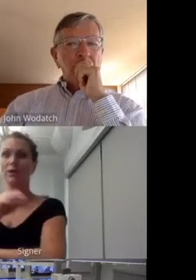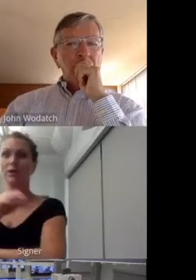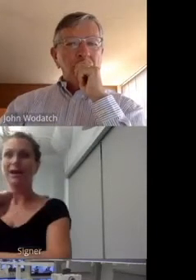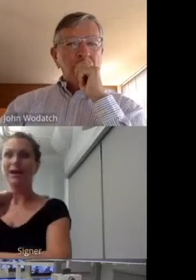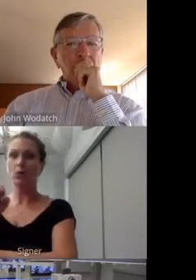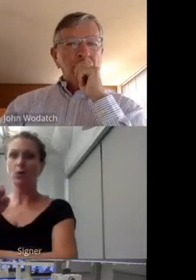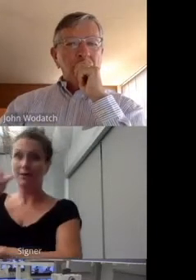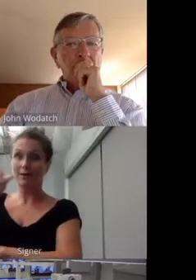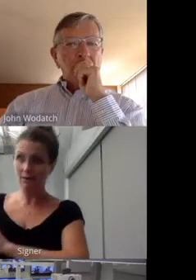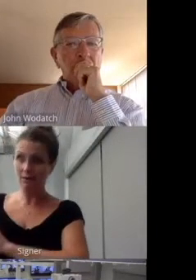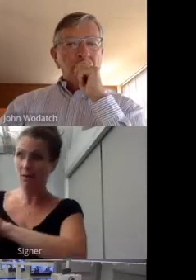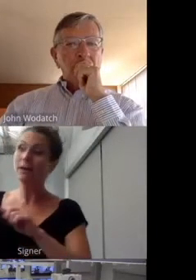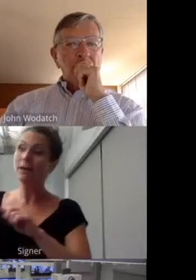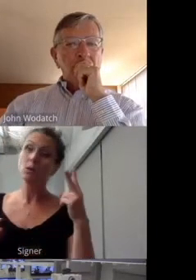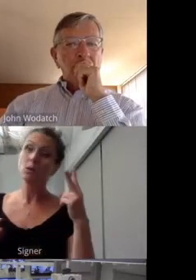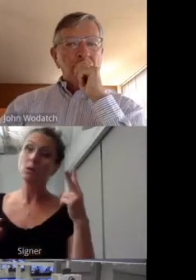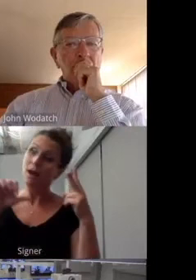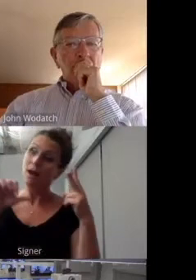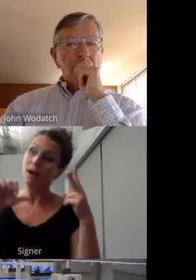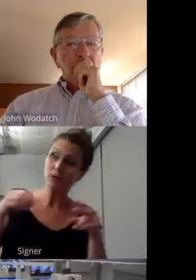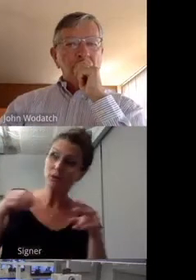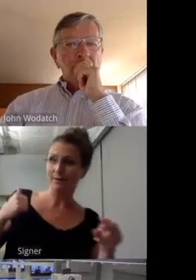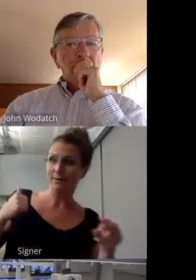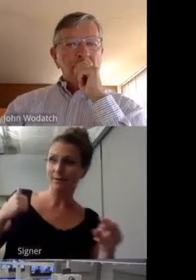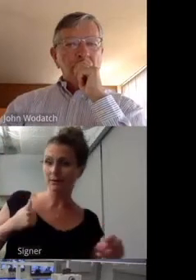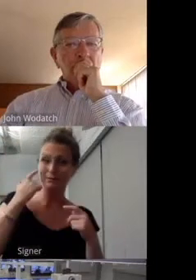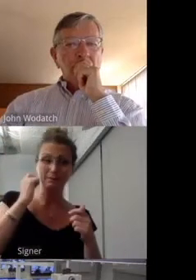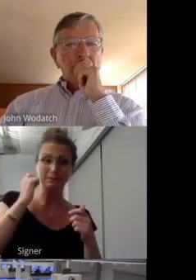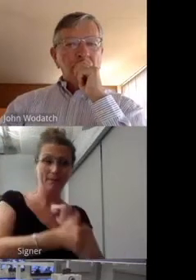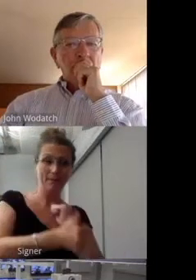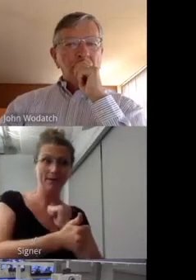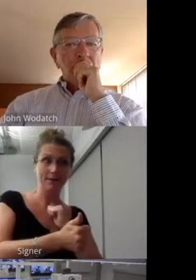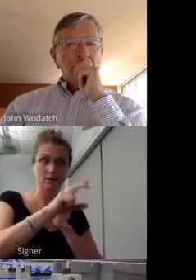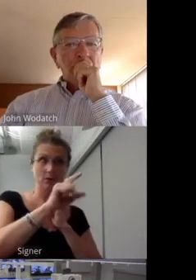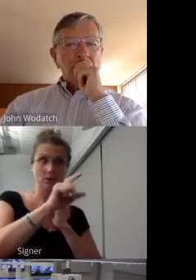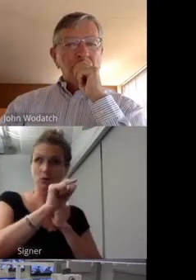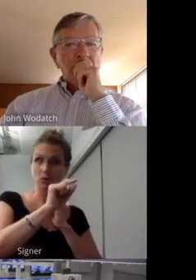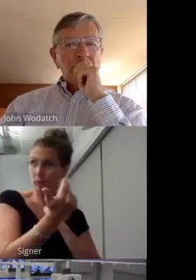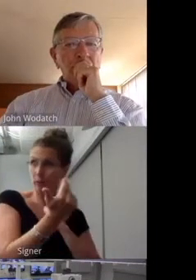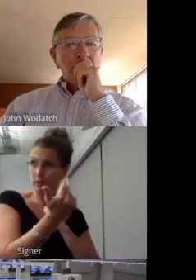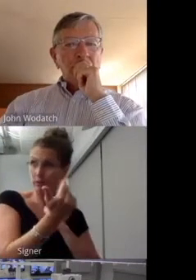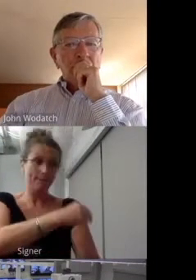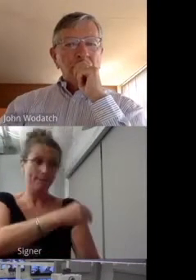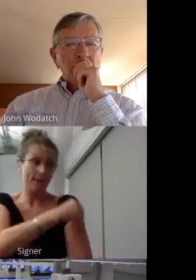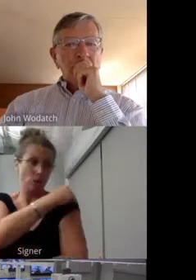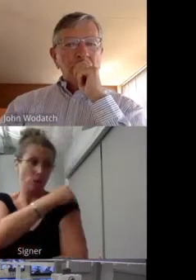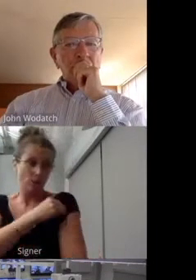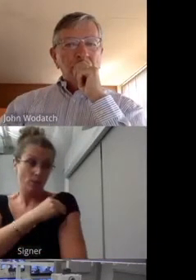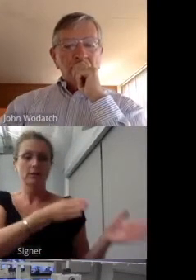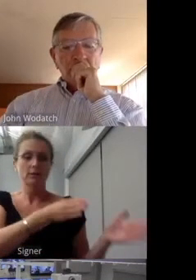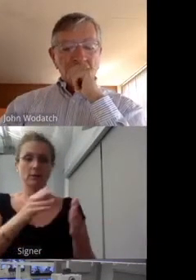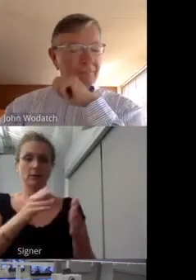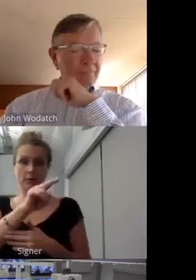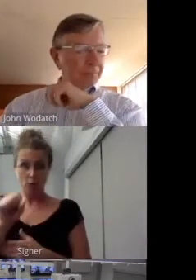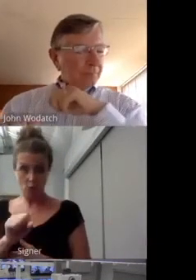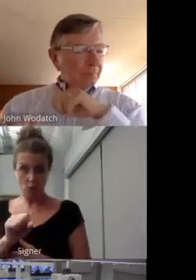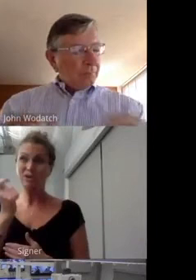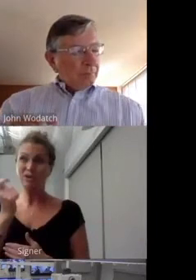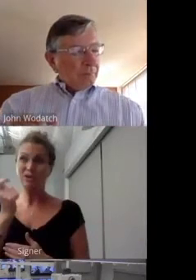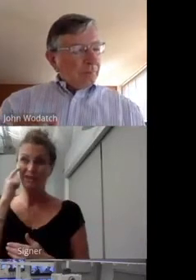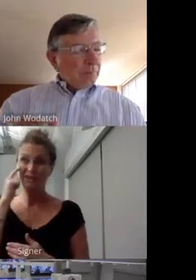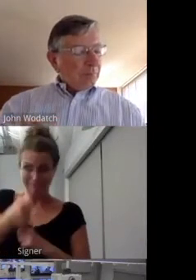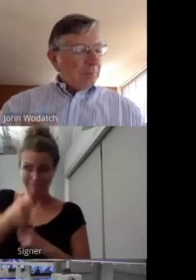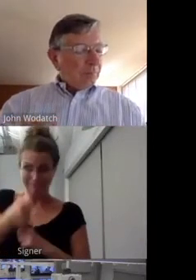one that was passed in Manitoba in 2013 and one that was passed in Nova Scotia earlier this year. And we're very fortunate to have with